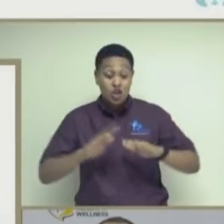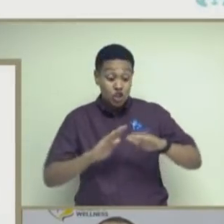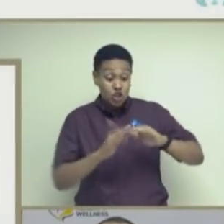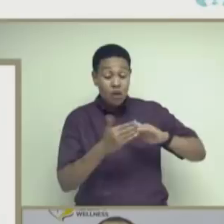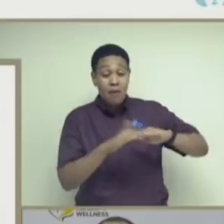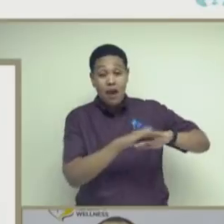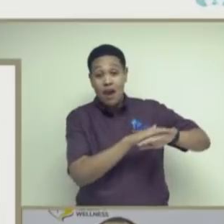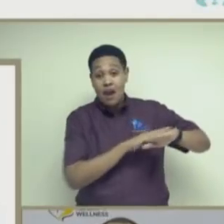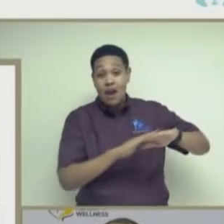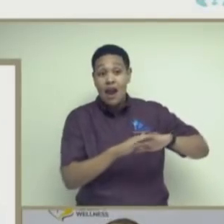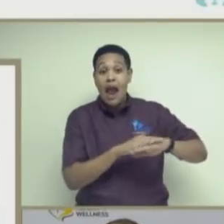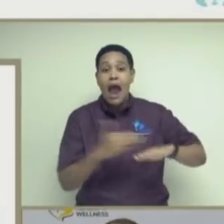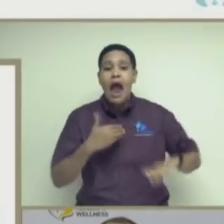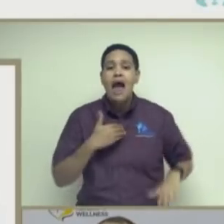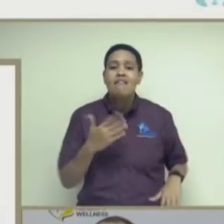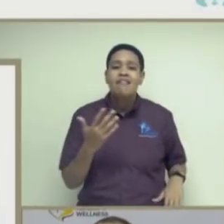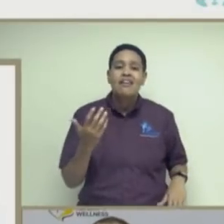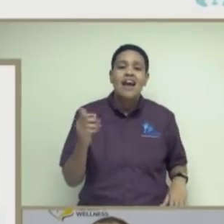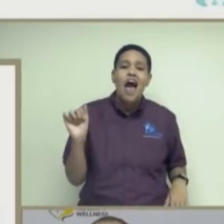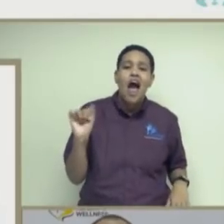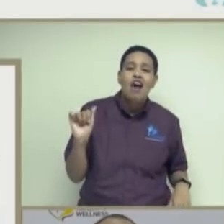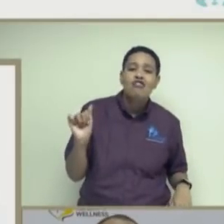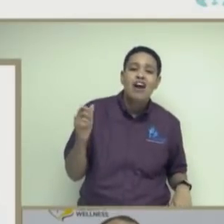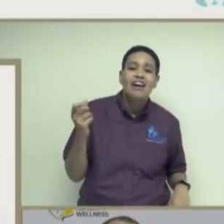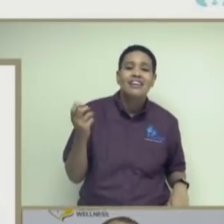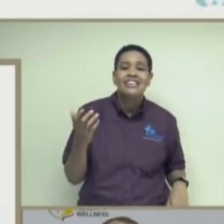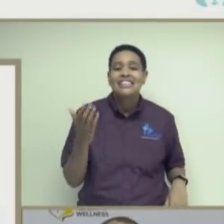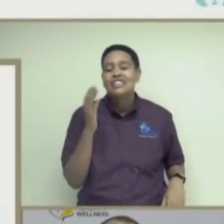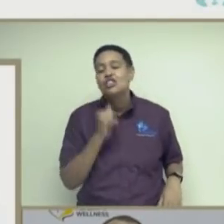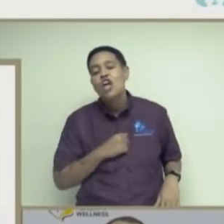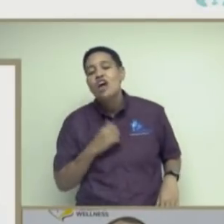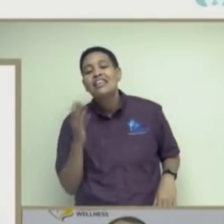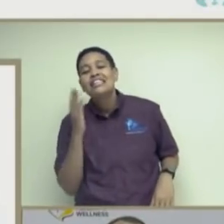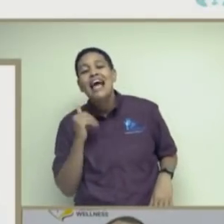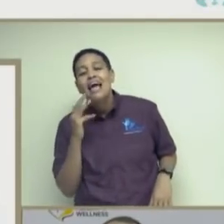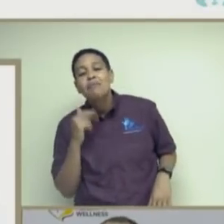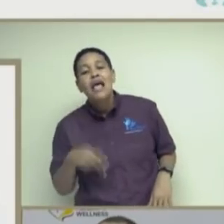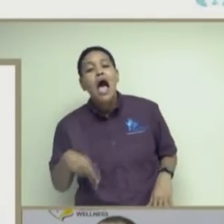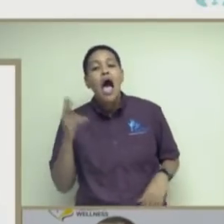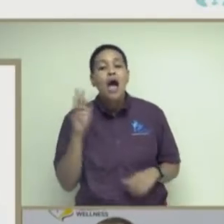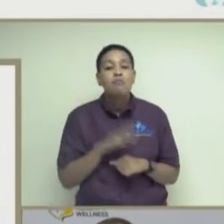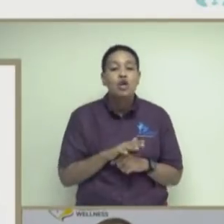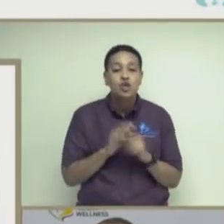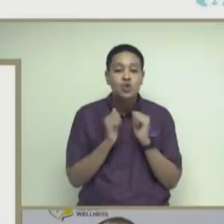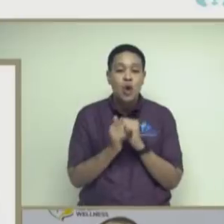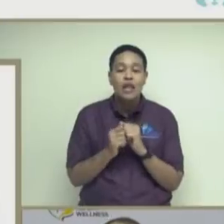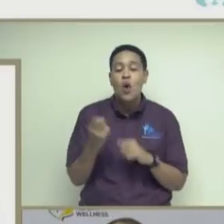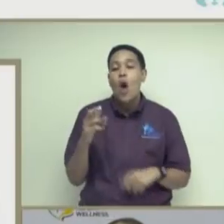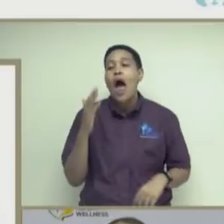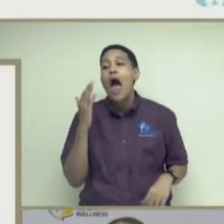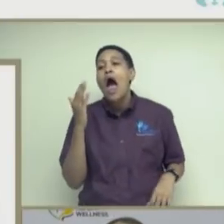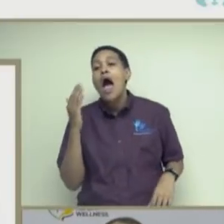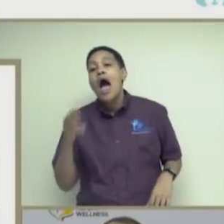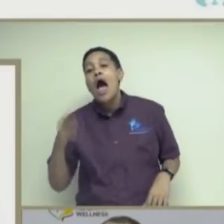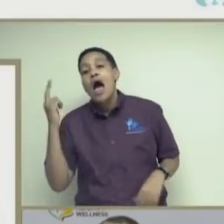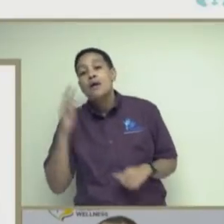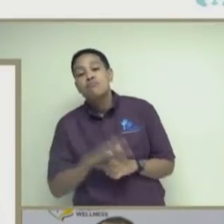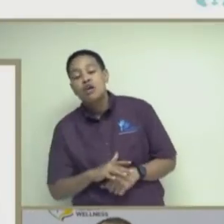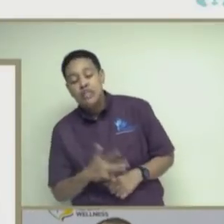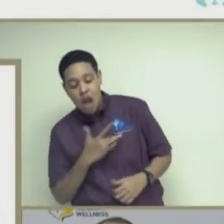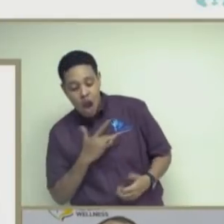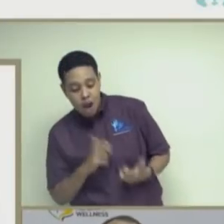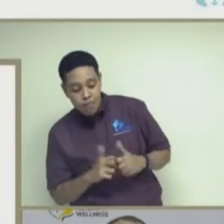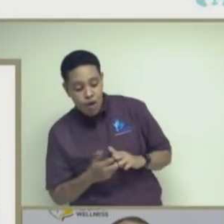parishes either have diabetes and hypertension, or hypertension and heart disease,